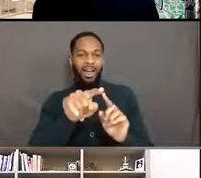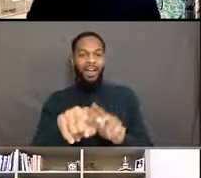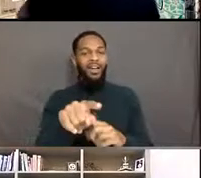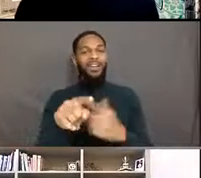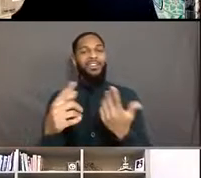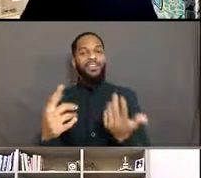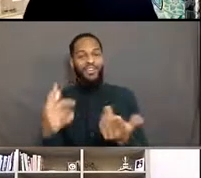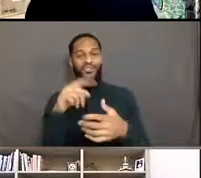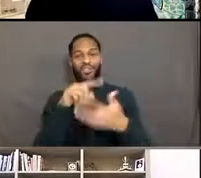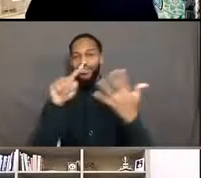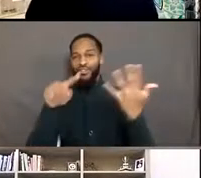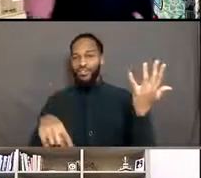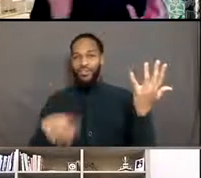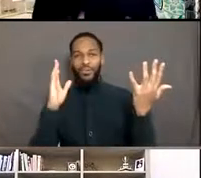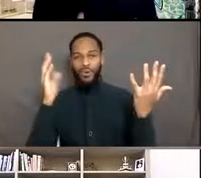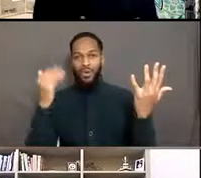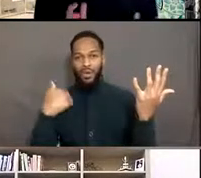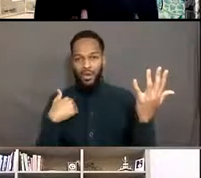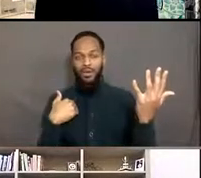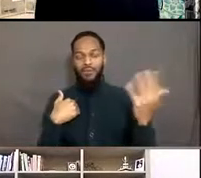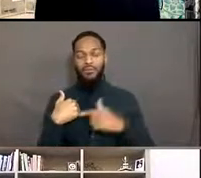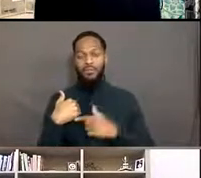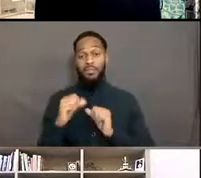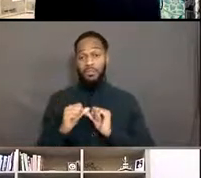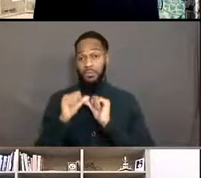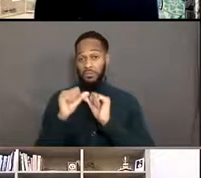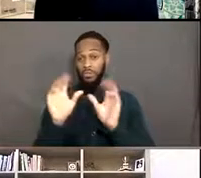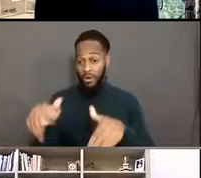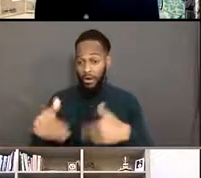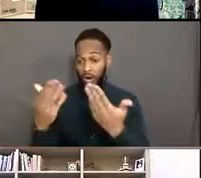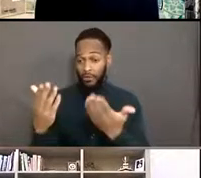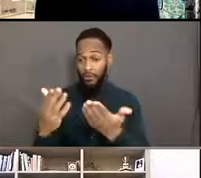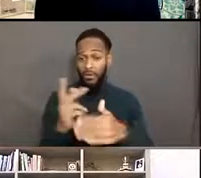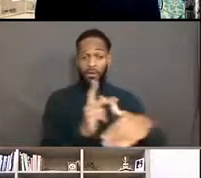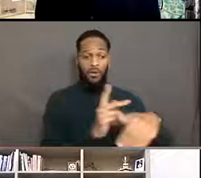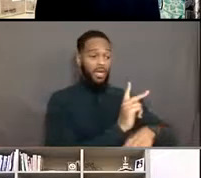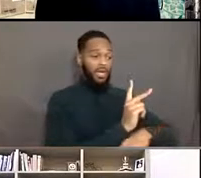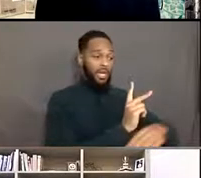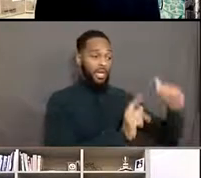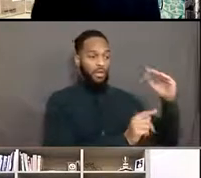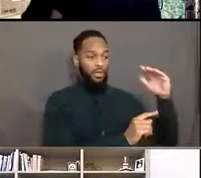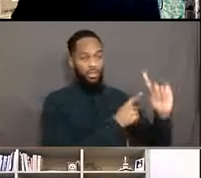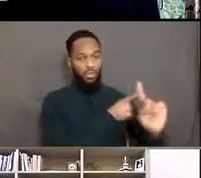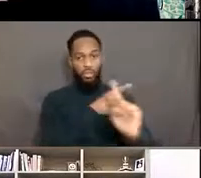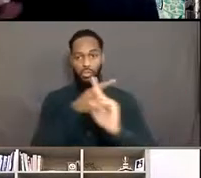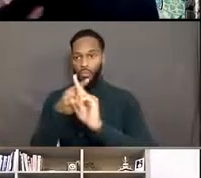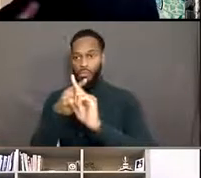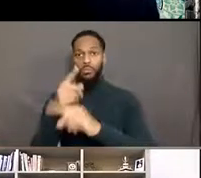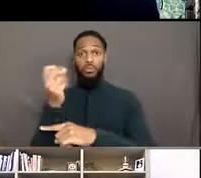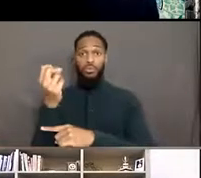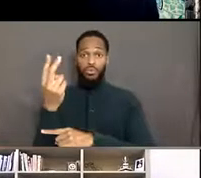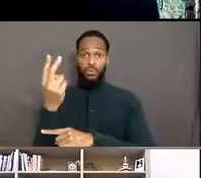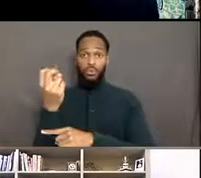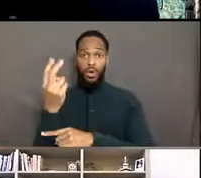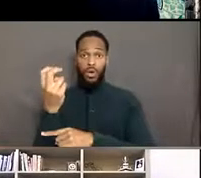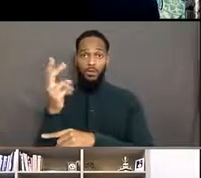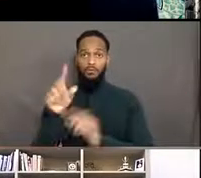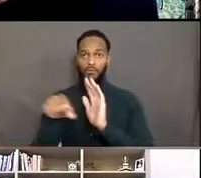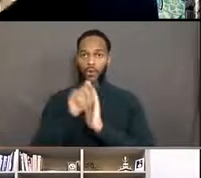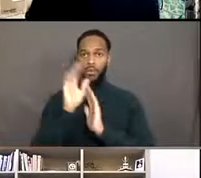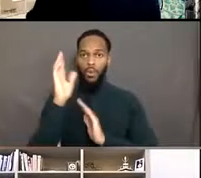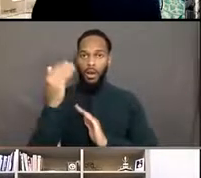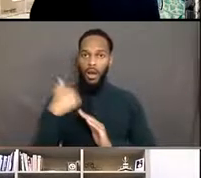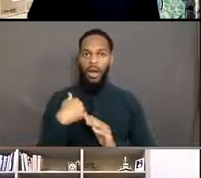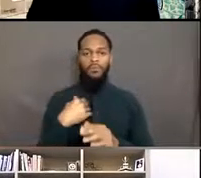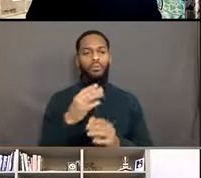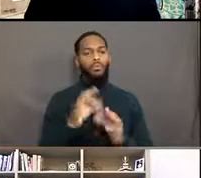K through 12, both the meat and potatoes around what we need to catch up, and also some exciting